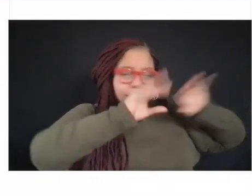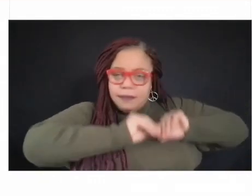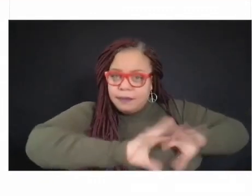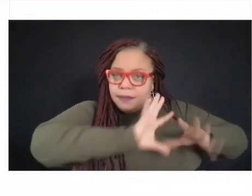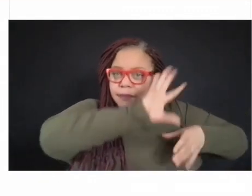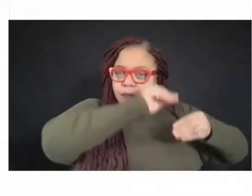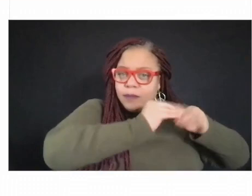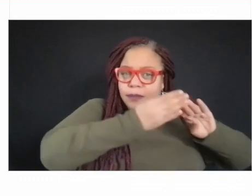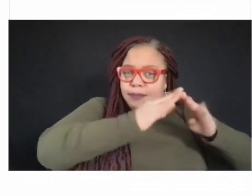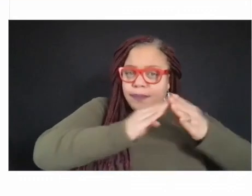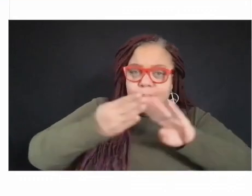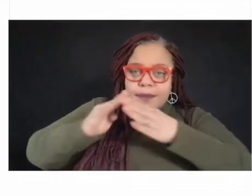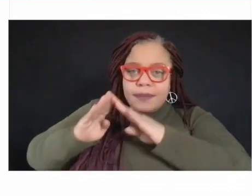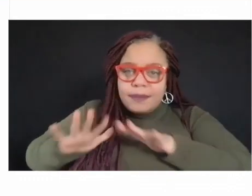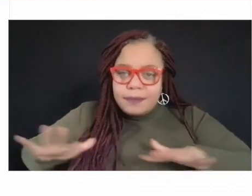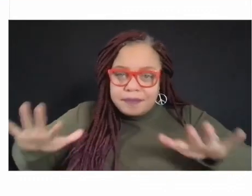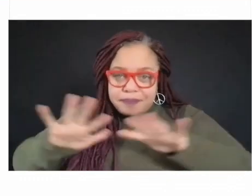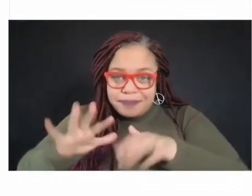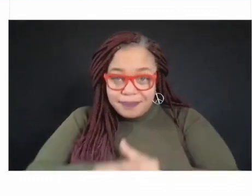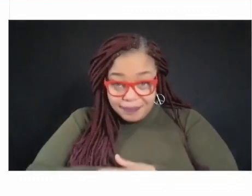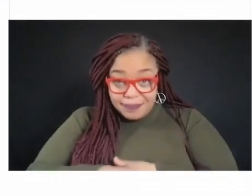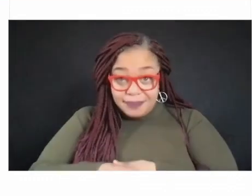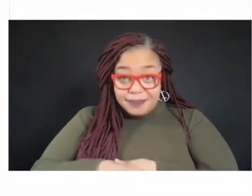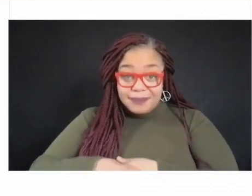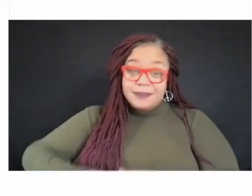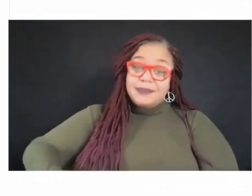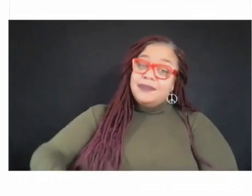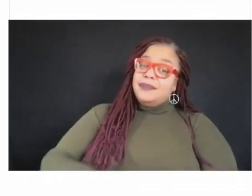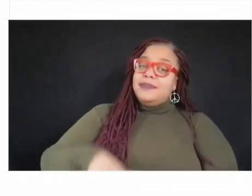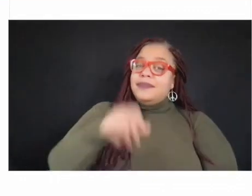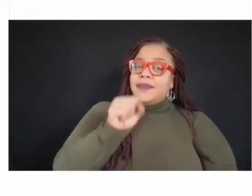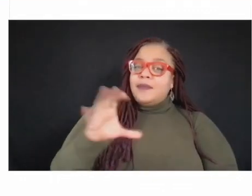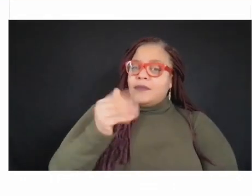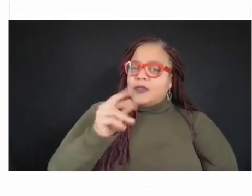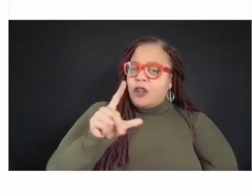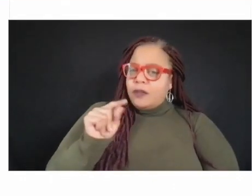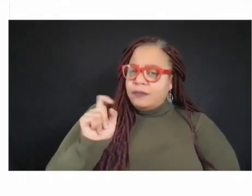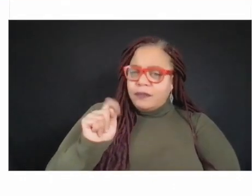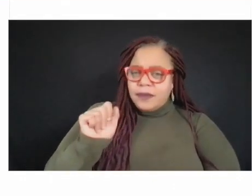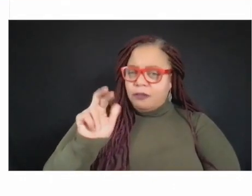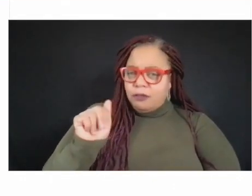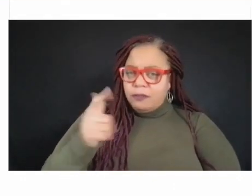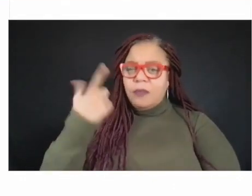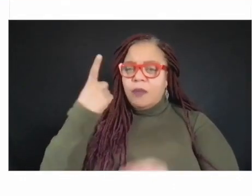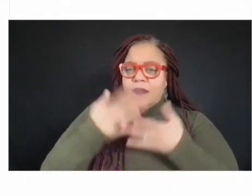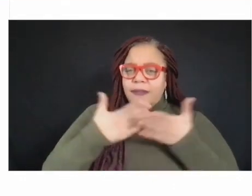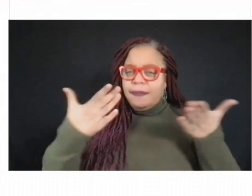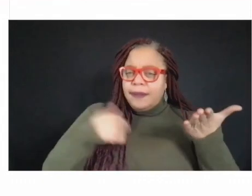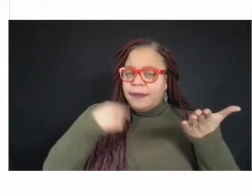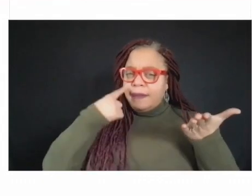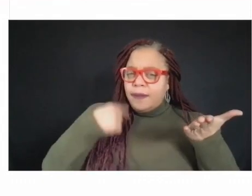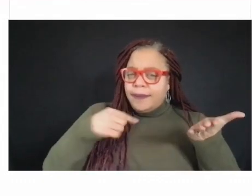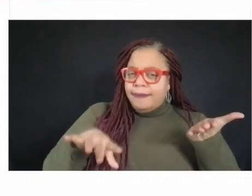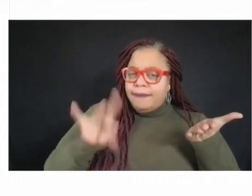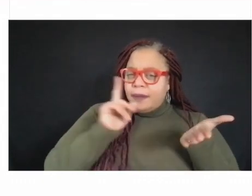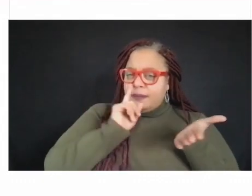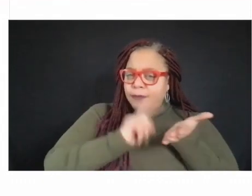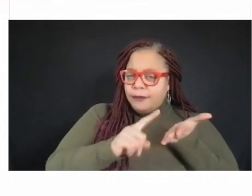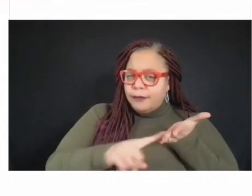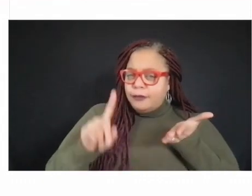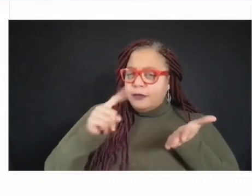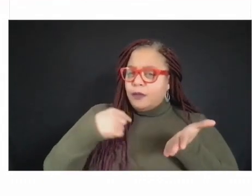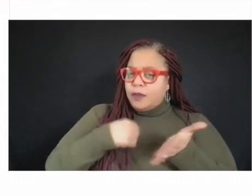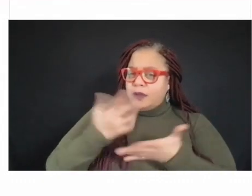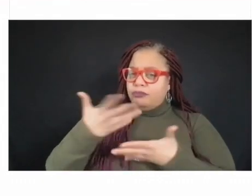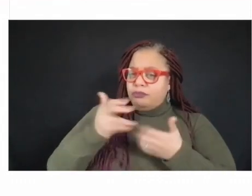So, one thing that we've found in our research when we've been talking to public health communicators, a lot of times